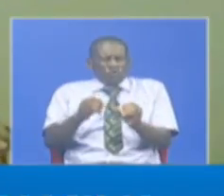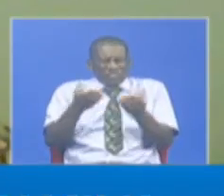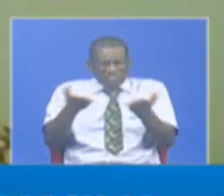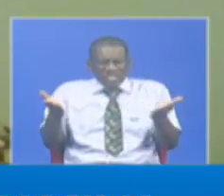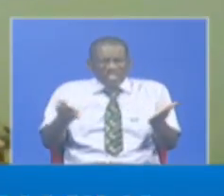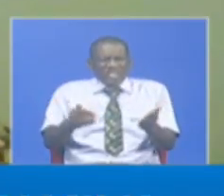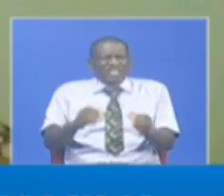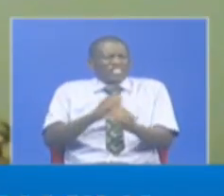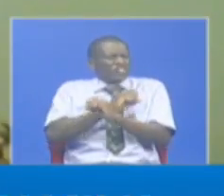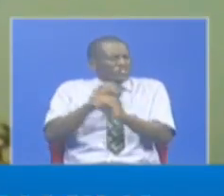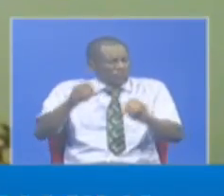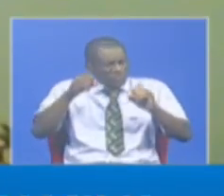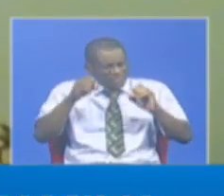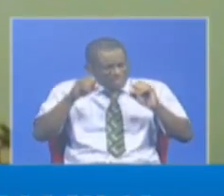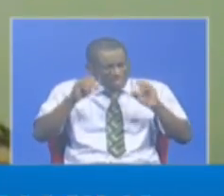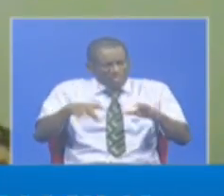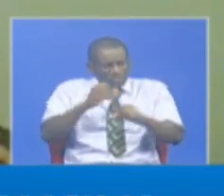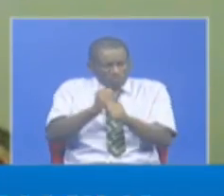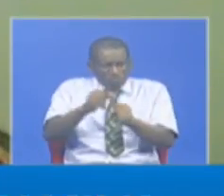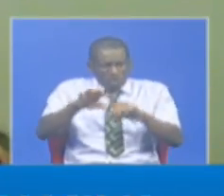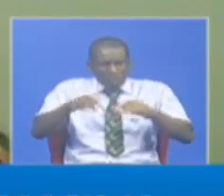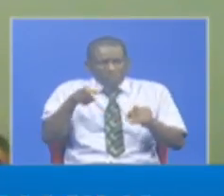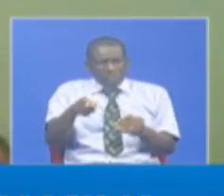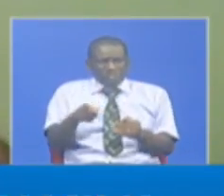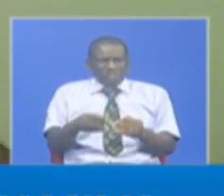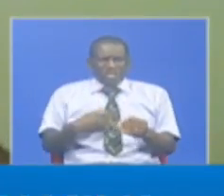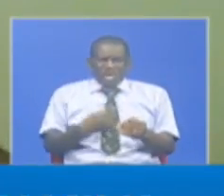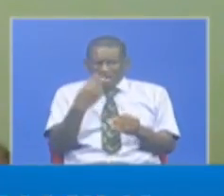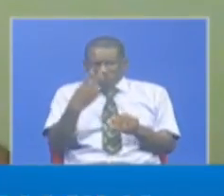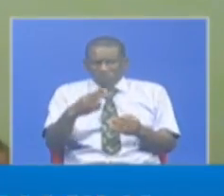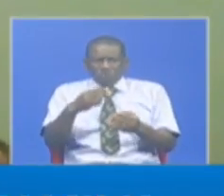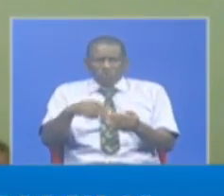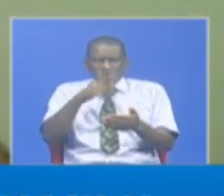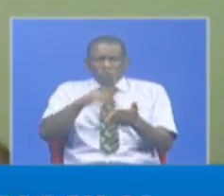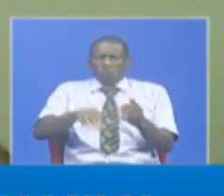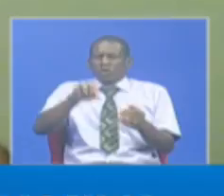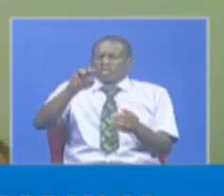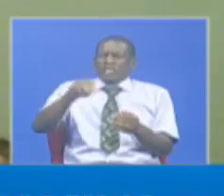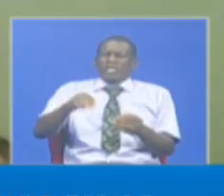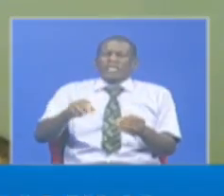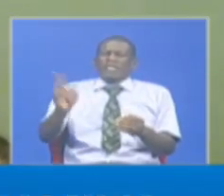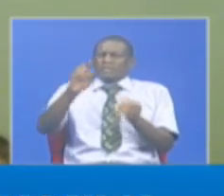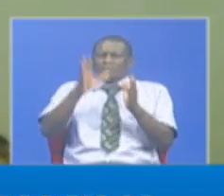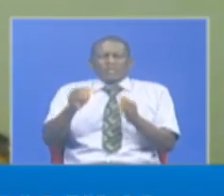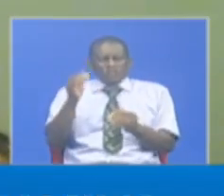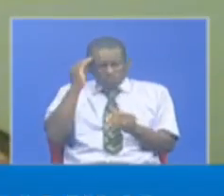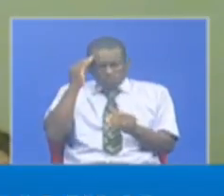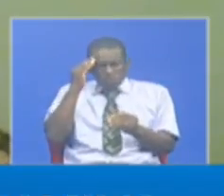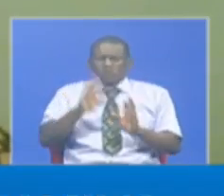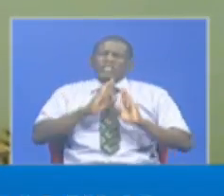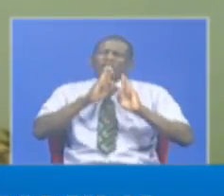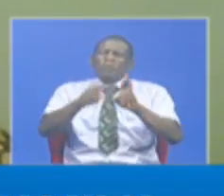There's no miracle to this. I happen to have watched a little bit of what Magoha was responding to the parliamentary committee on education